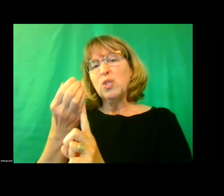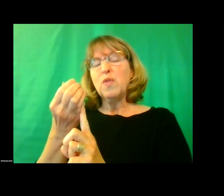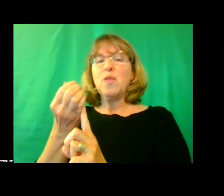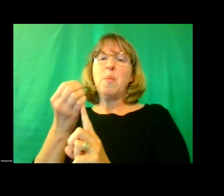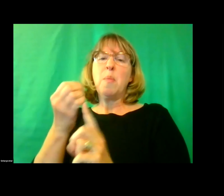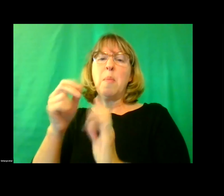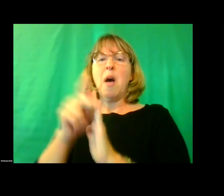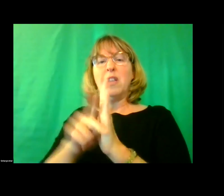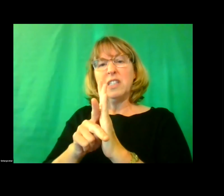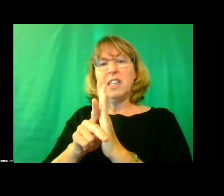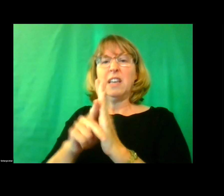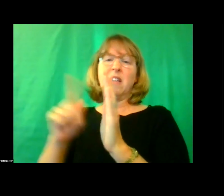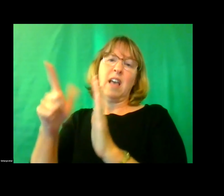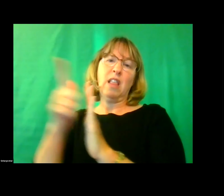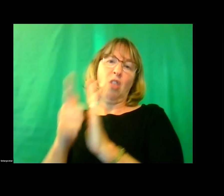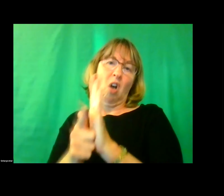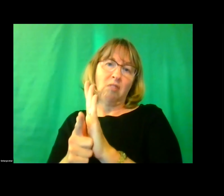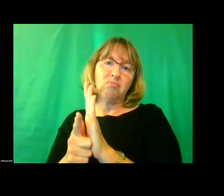to Dr. Corey-Slechta.